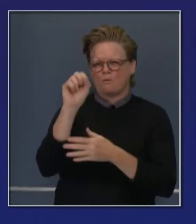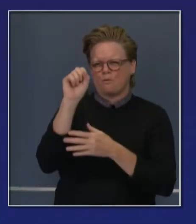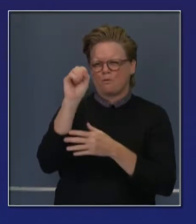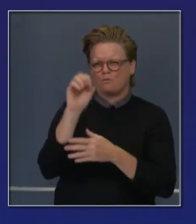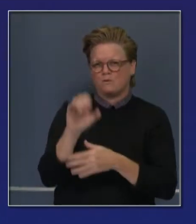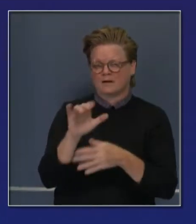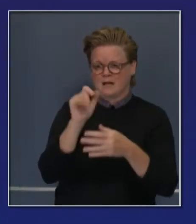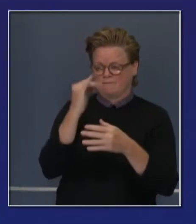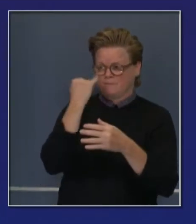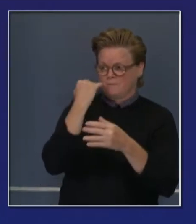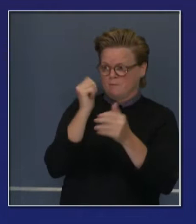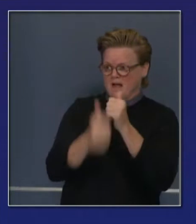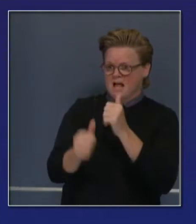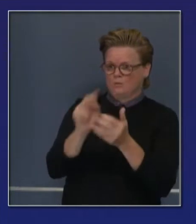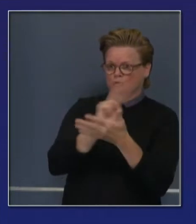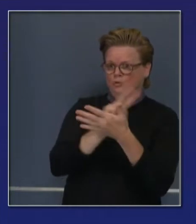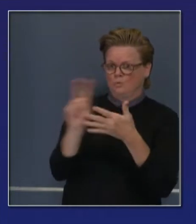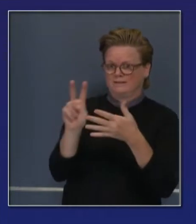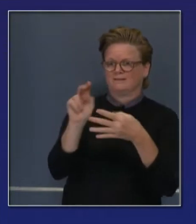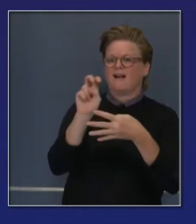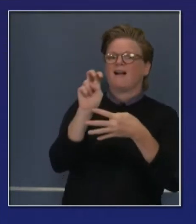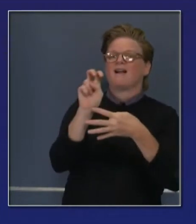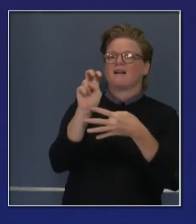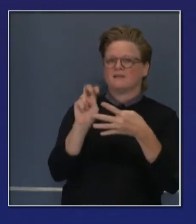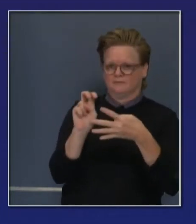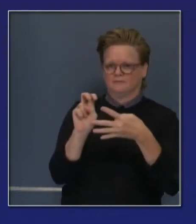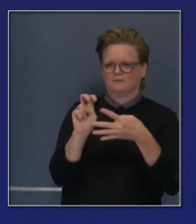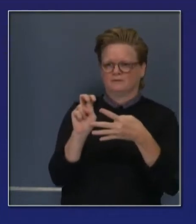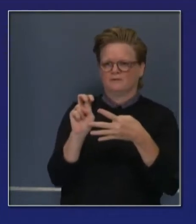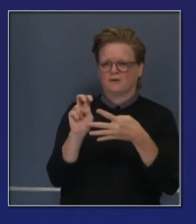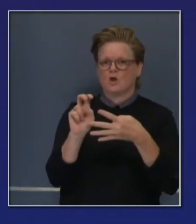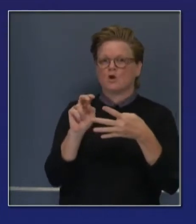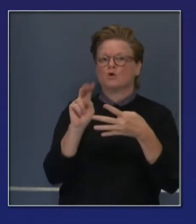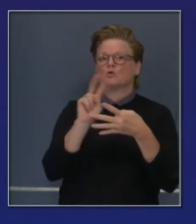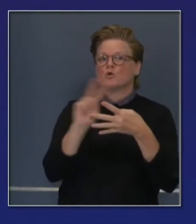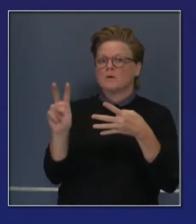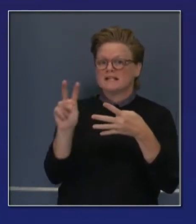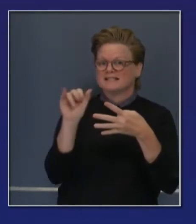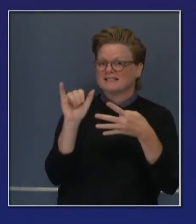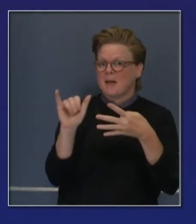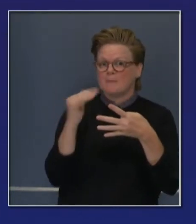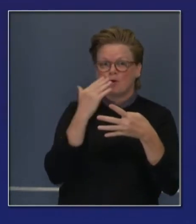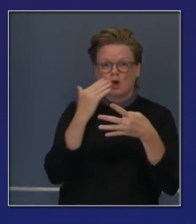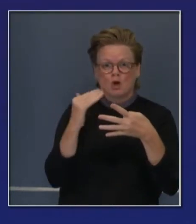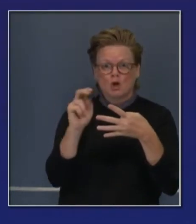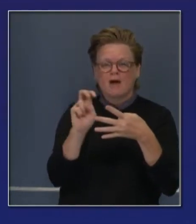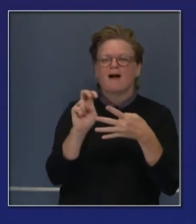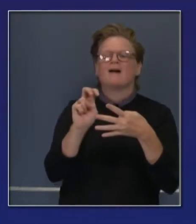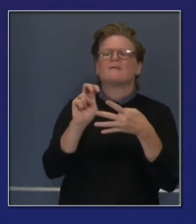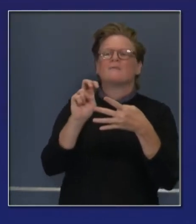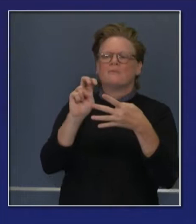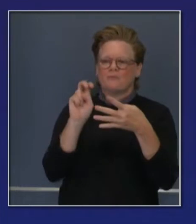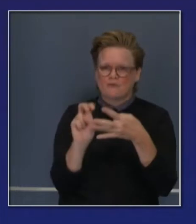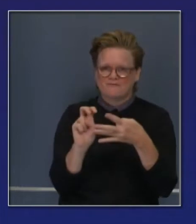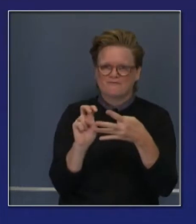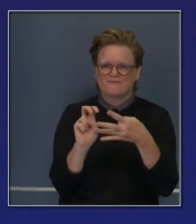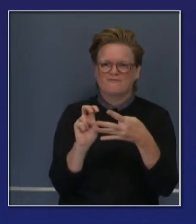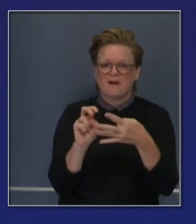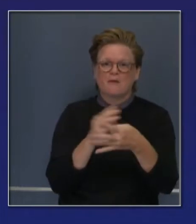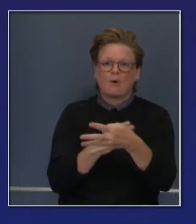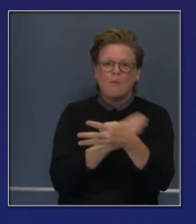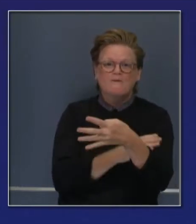people moving into new tiers. But you at least have to have stability for 2 weeks, and we'll talk more specifically